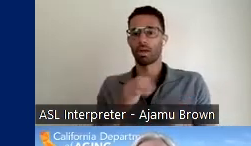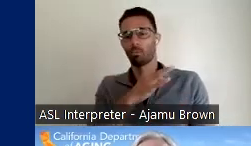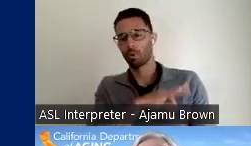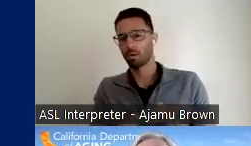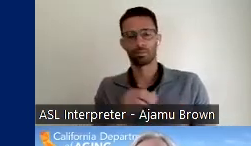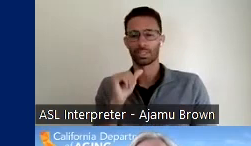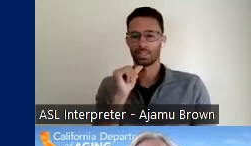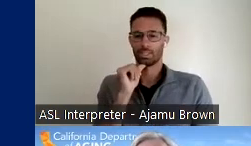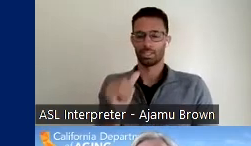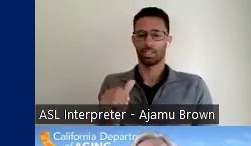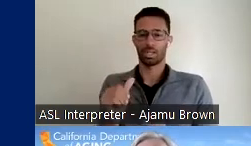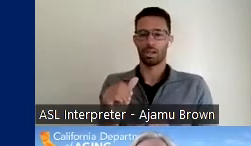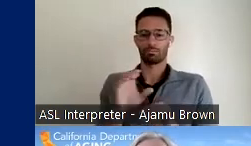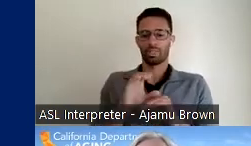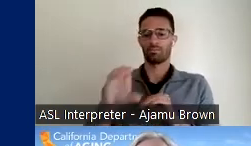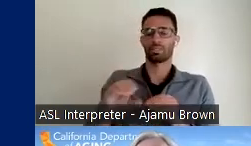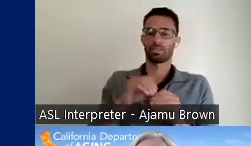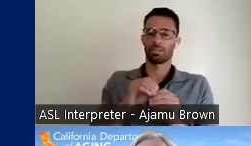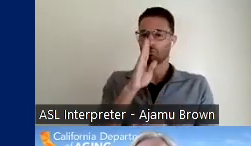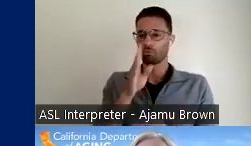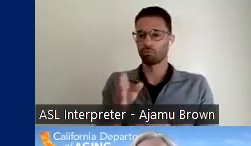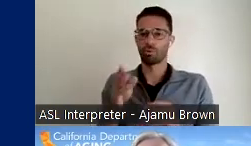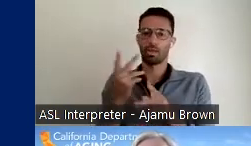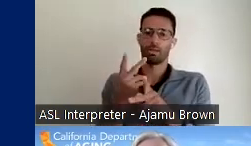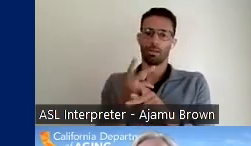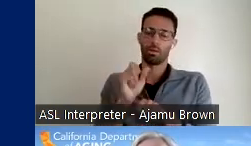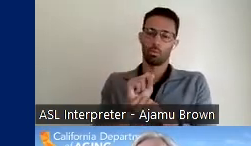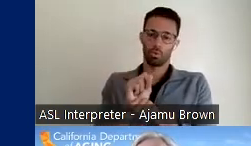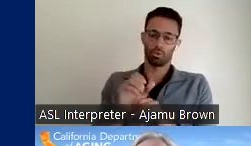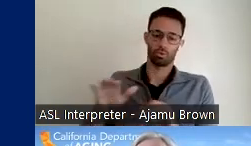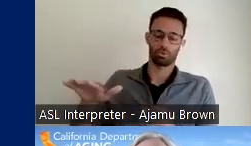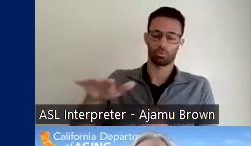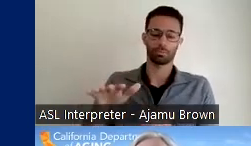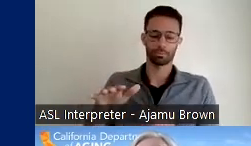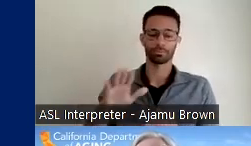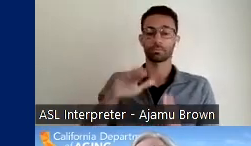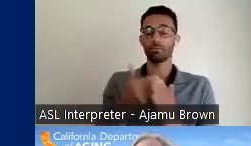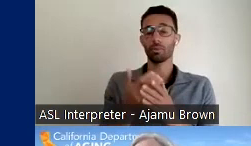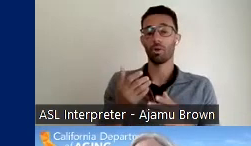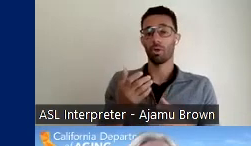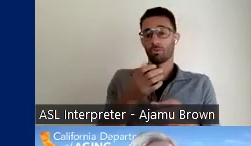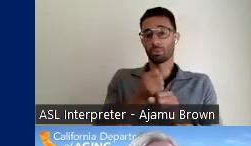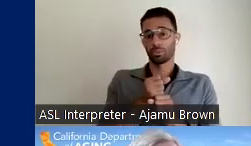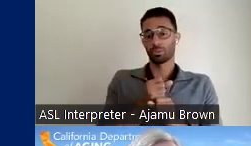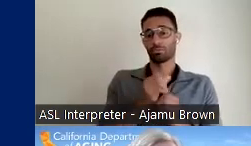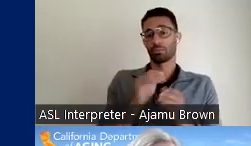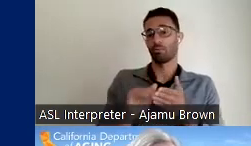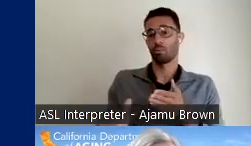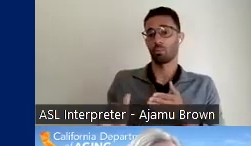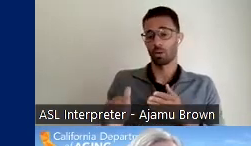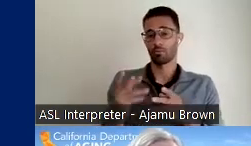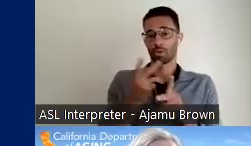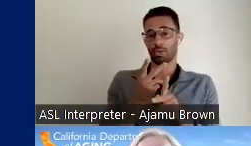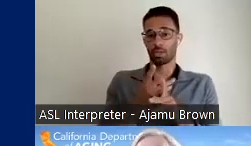into the direct care workforce. All of us recipients on IHSS and waiver personal care services as an